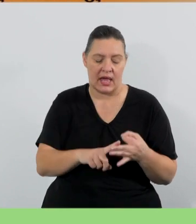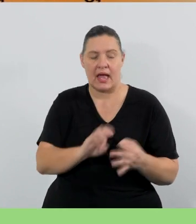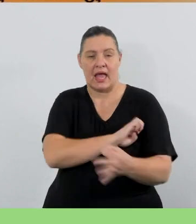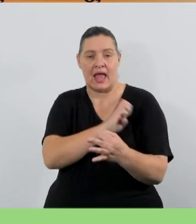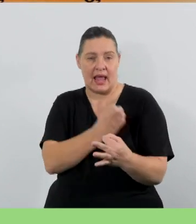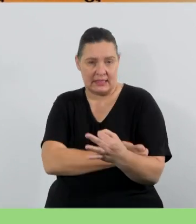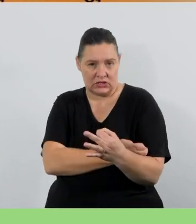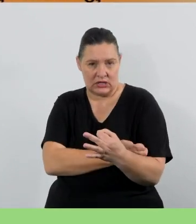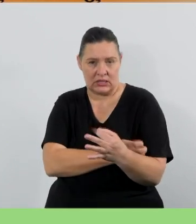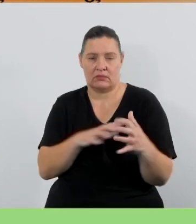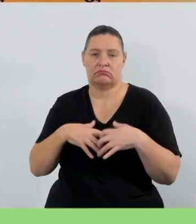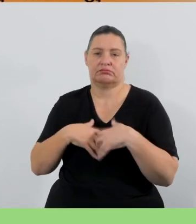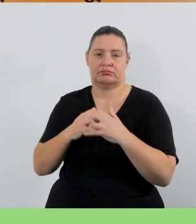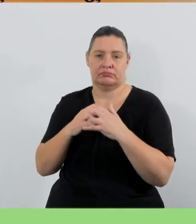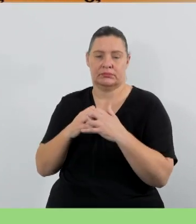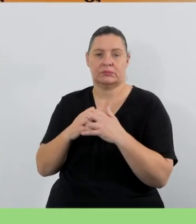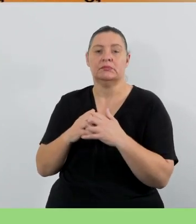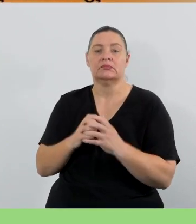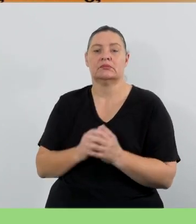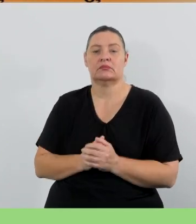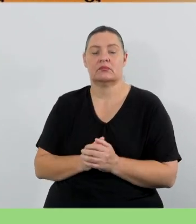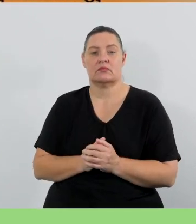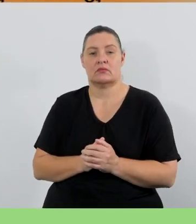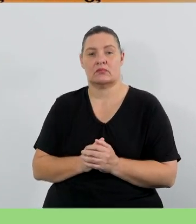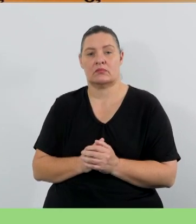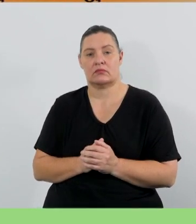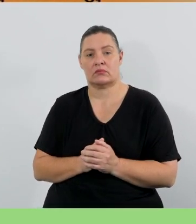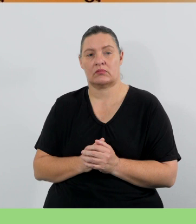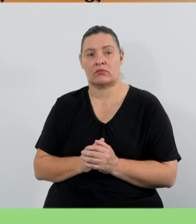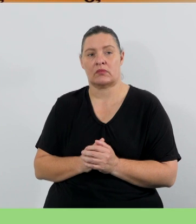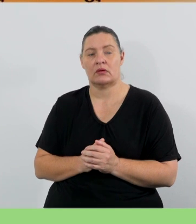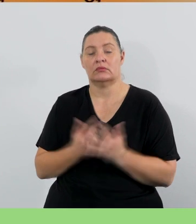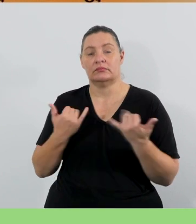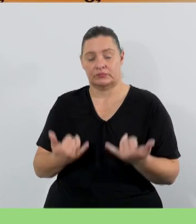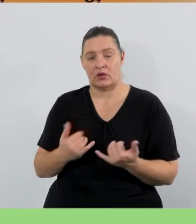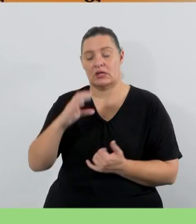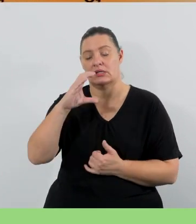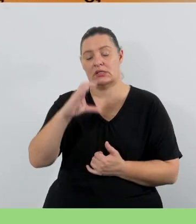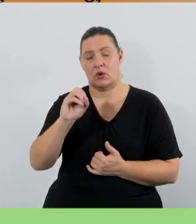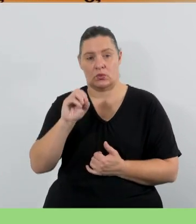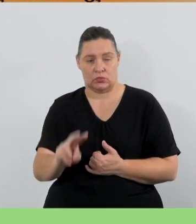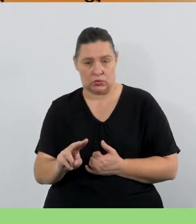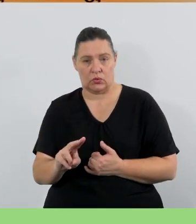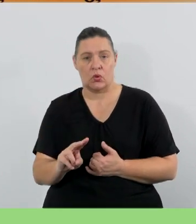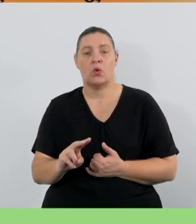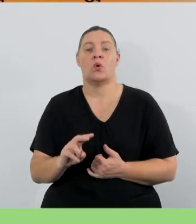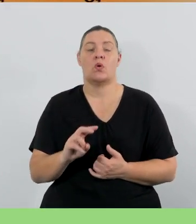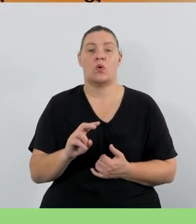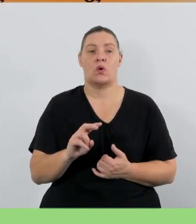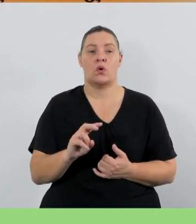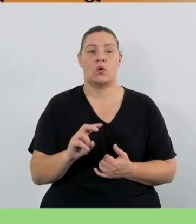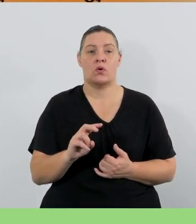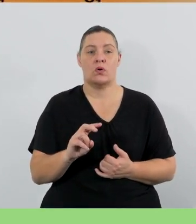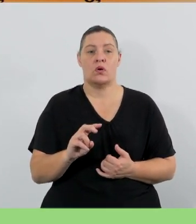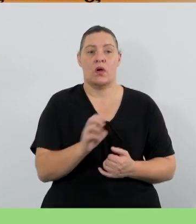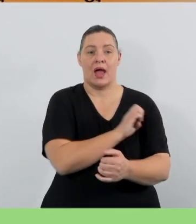and energy are formed. So now, the carbon dioxide, water, and energy that is formed will